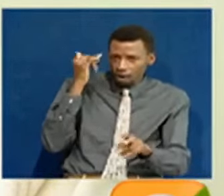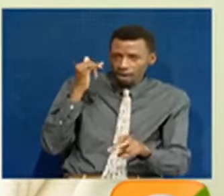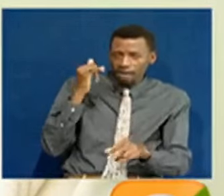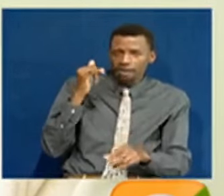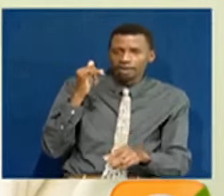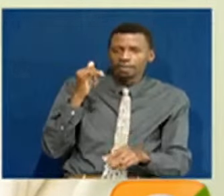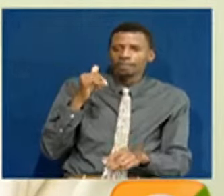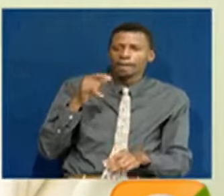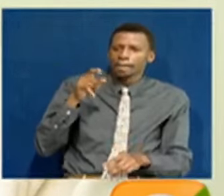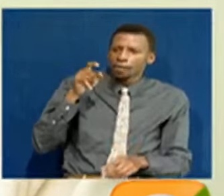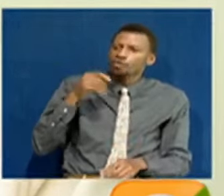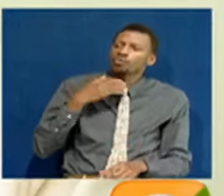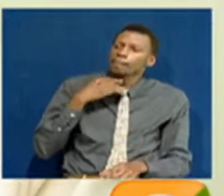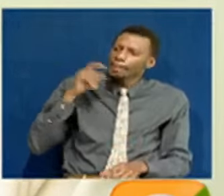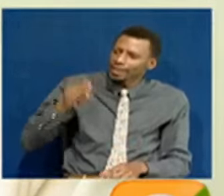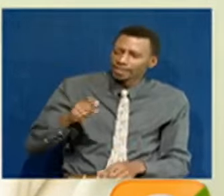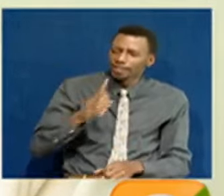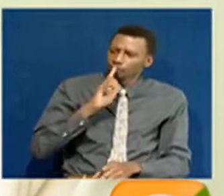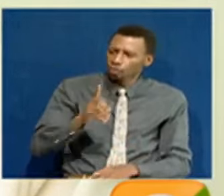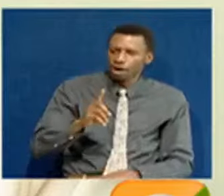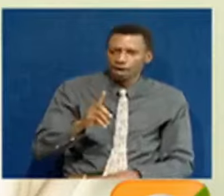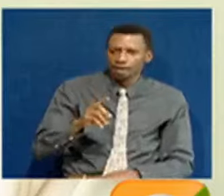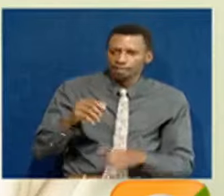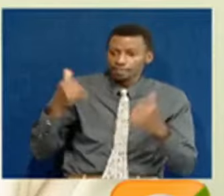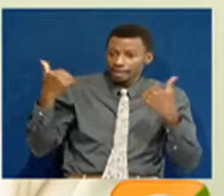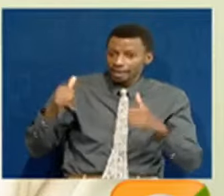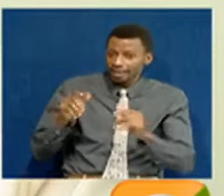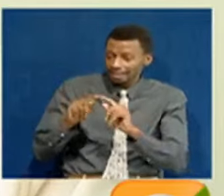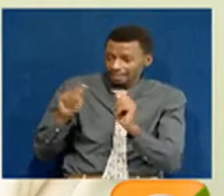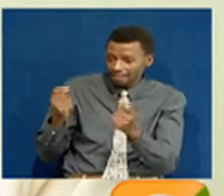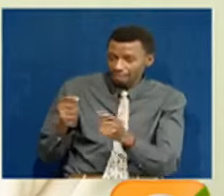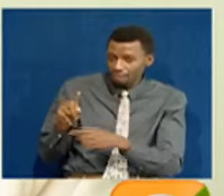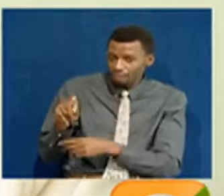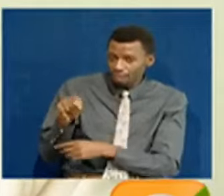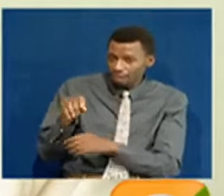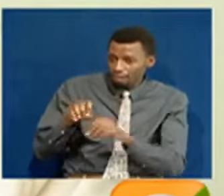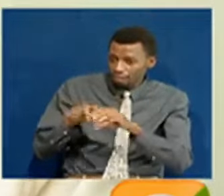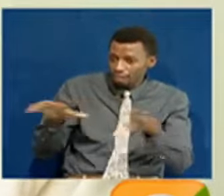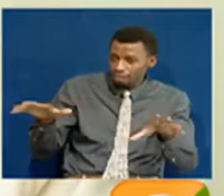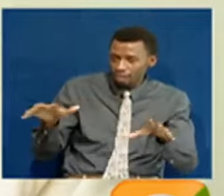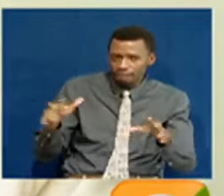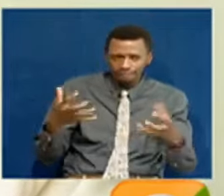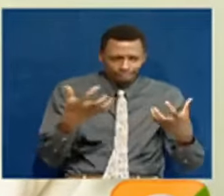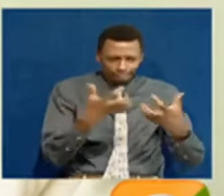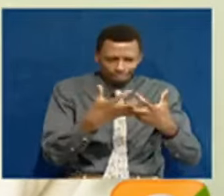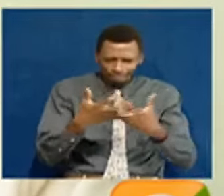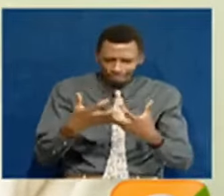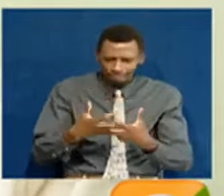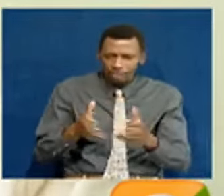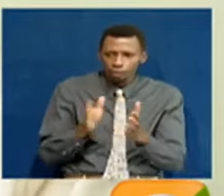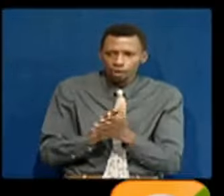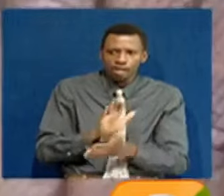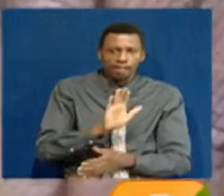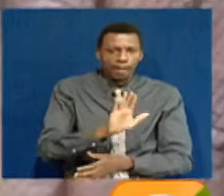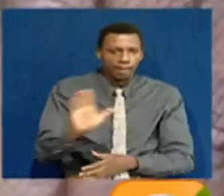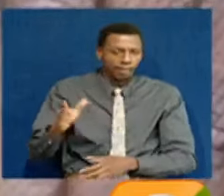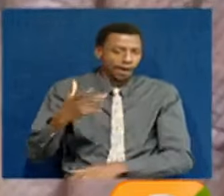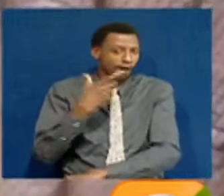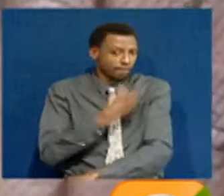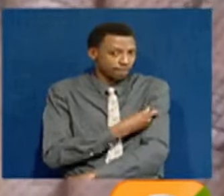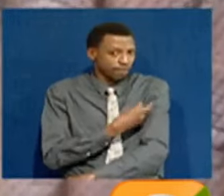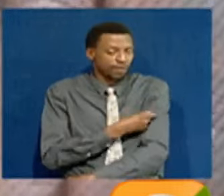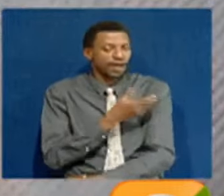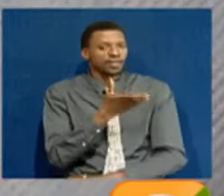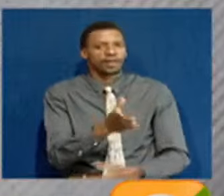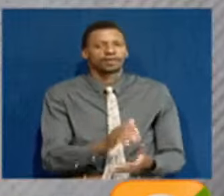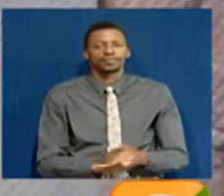you want to be sure that whatever variant is circulating can actually be matched to the vaccines available. The Ministry of Health